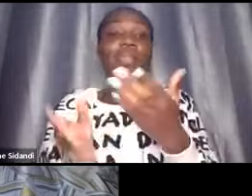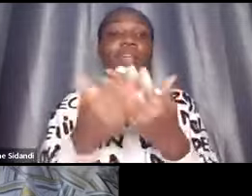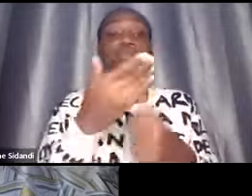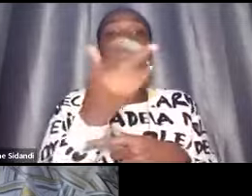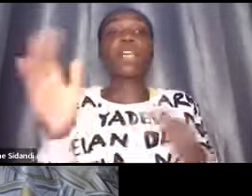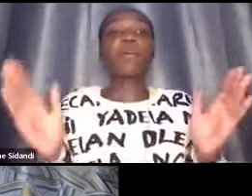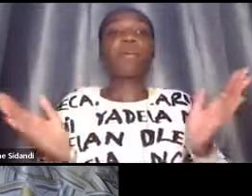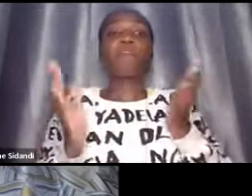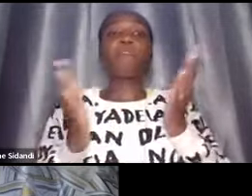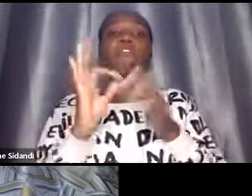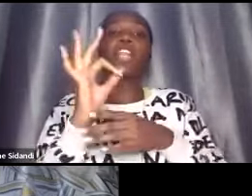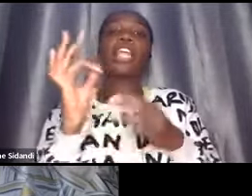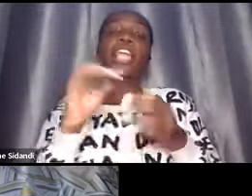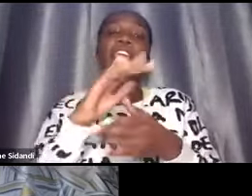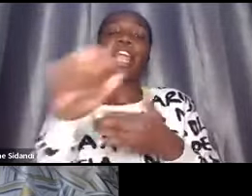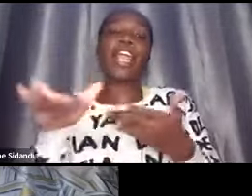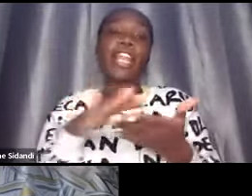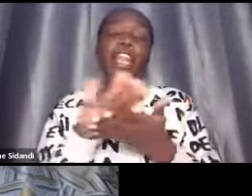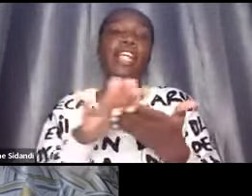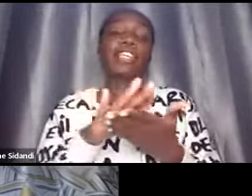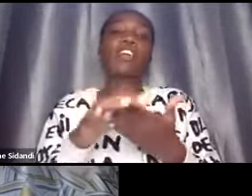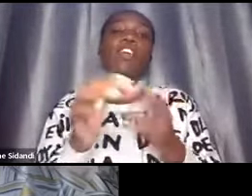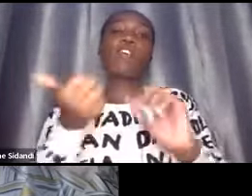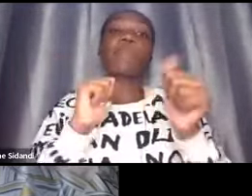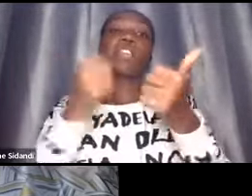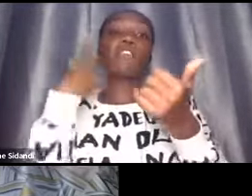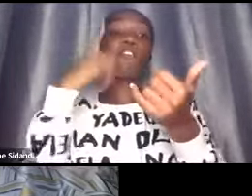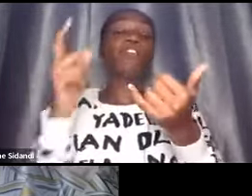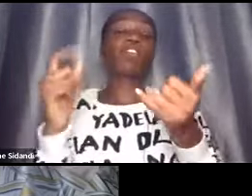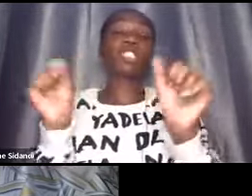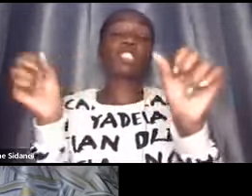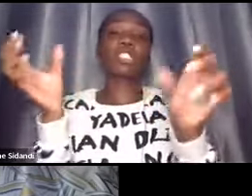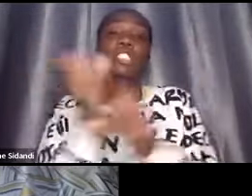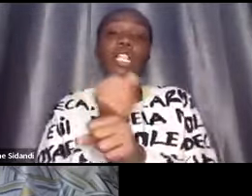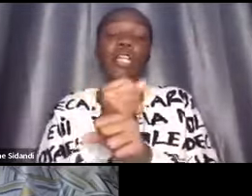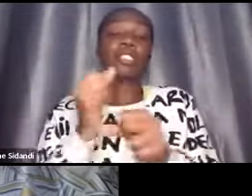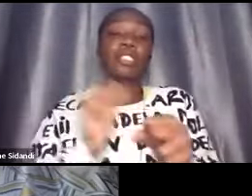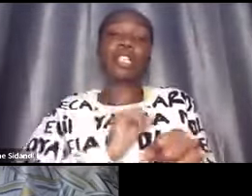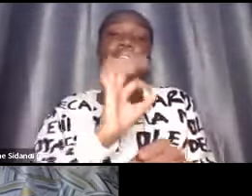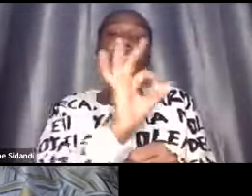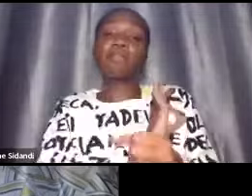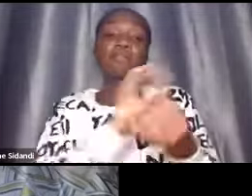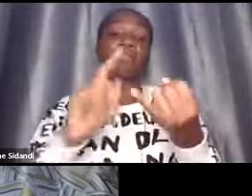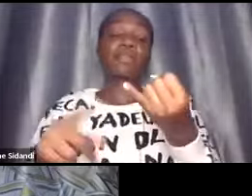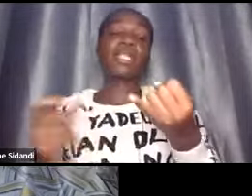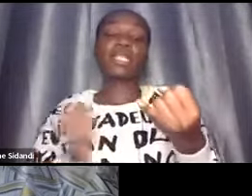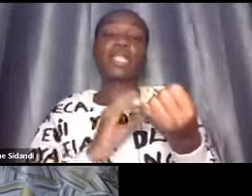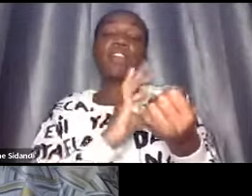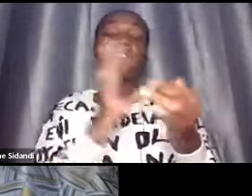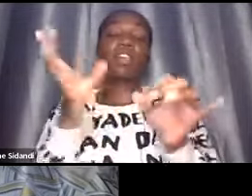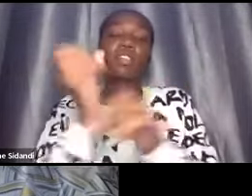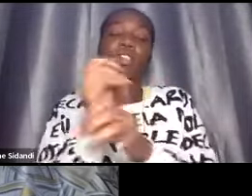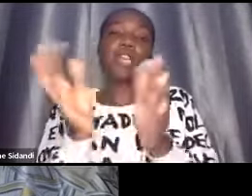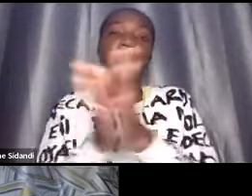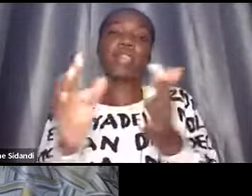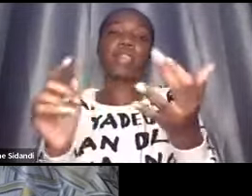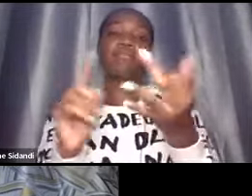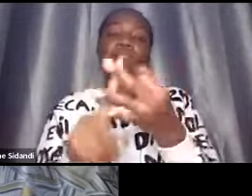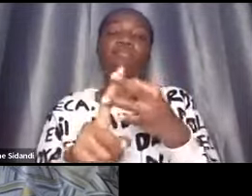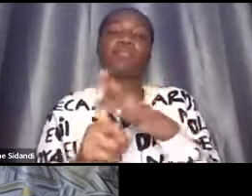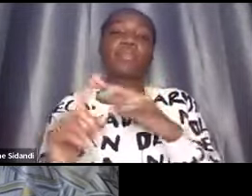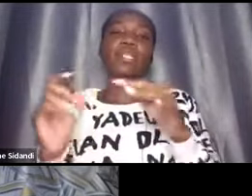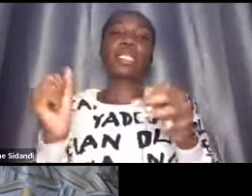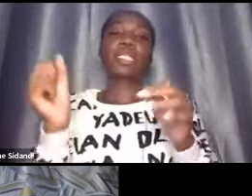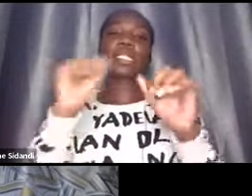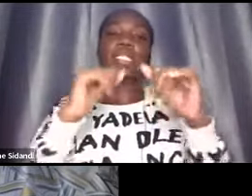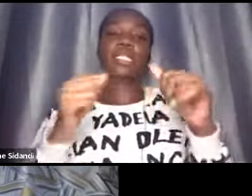3 areas: the competency of the staff, we improve the structure of the organization, and the culture of the organization. It's what they call system design. So